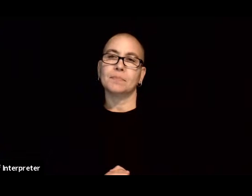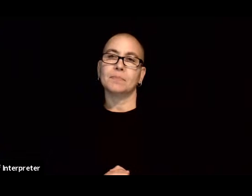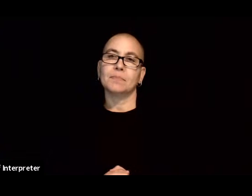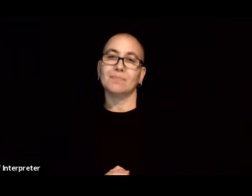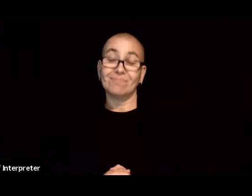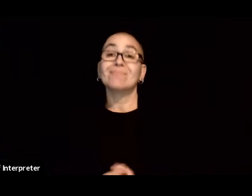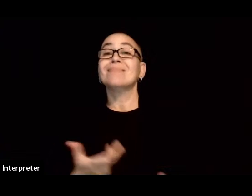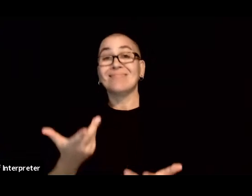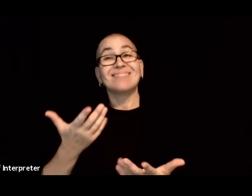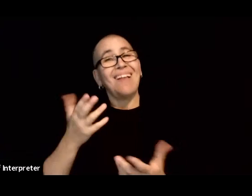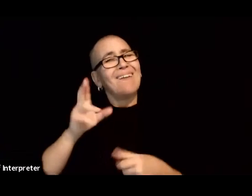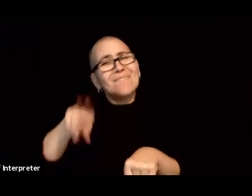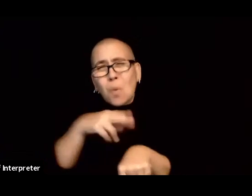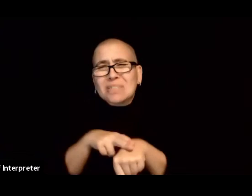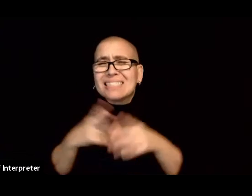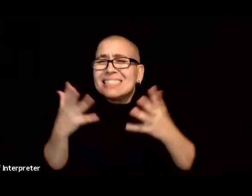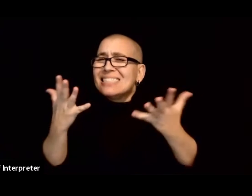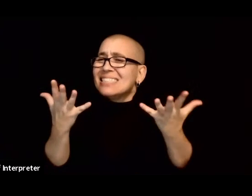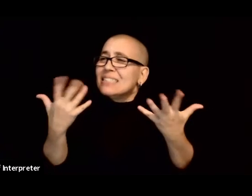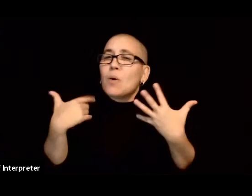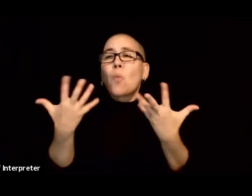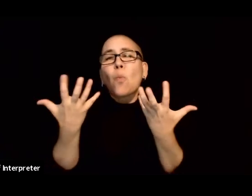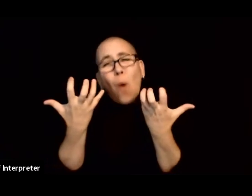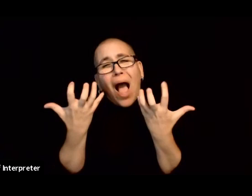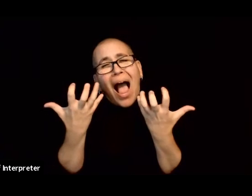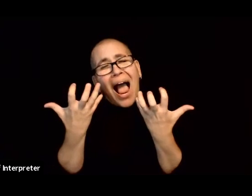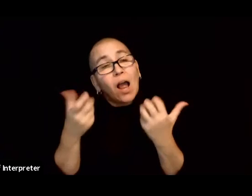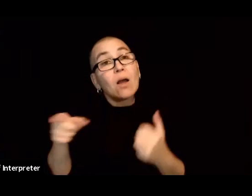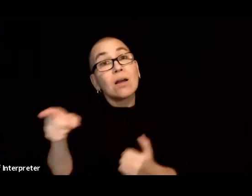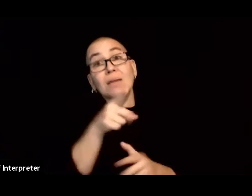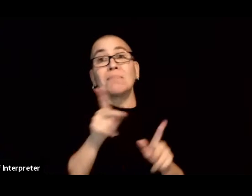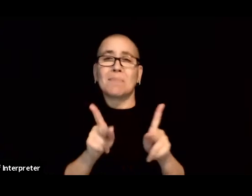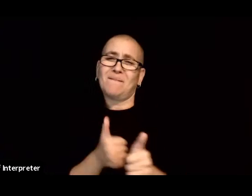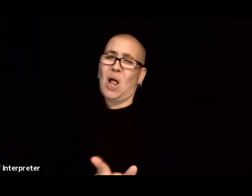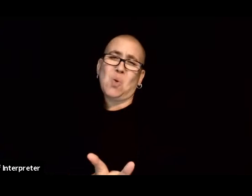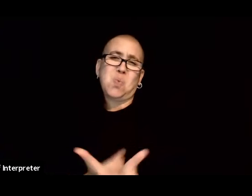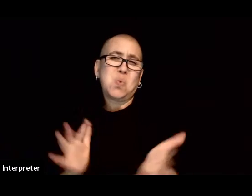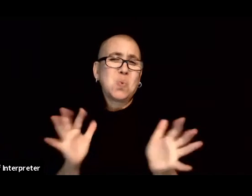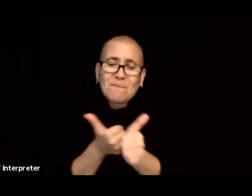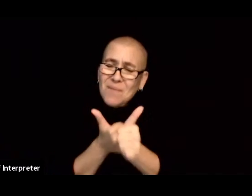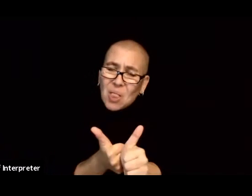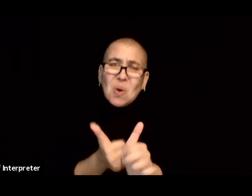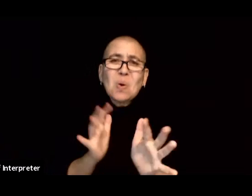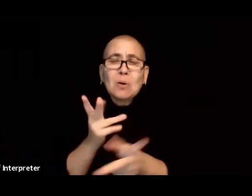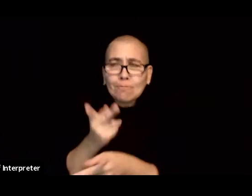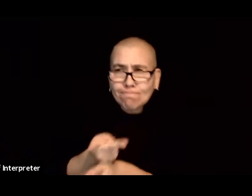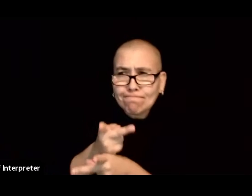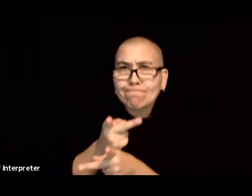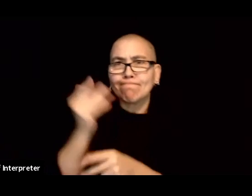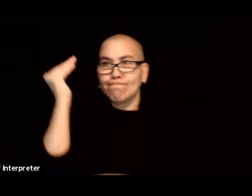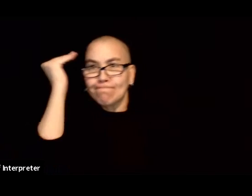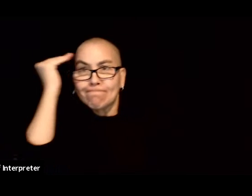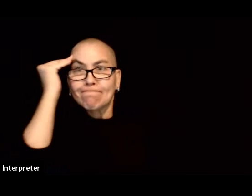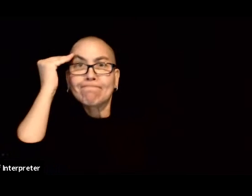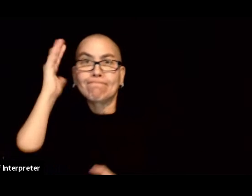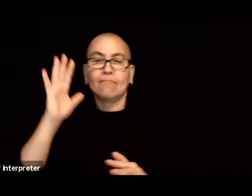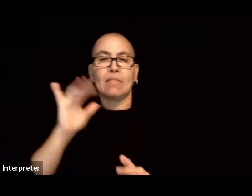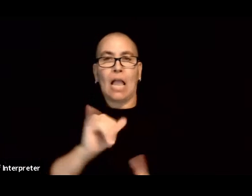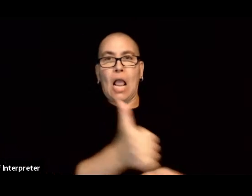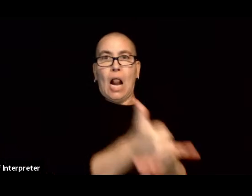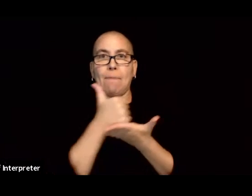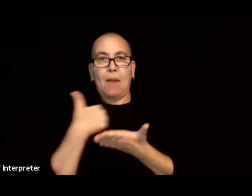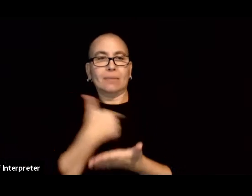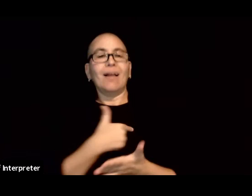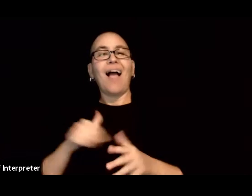just follow the guidance, take precautions, and that would certainly help us to avoid having to dial back further.